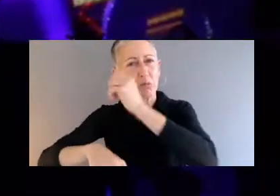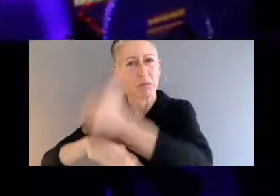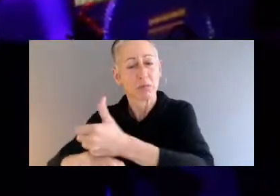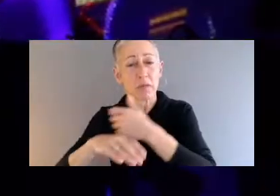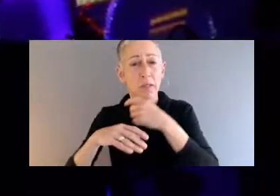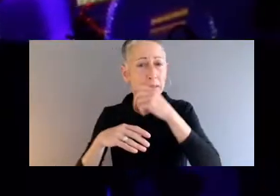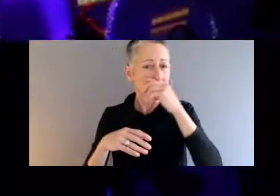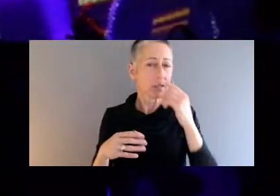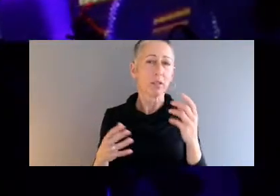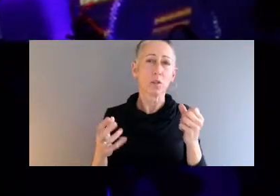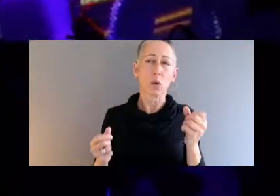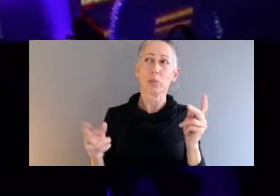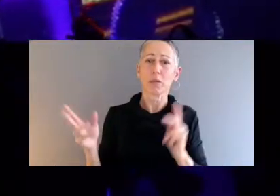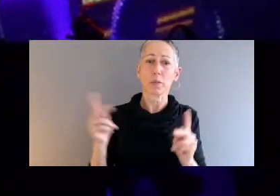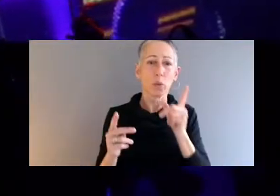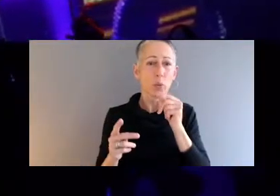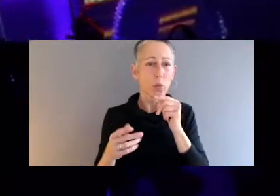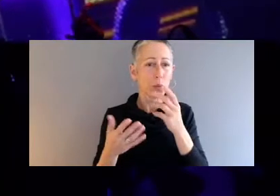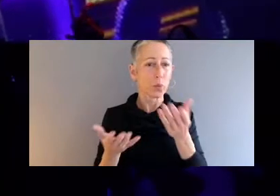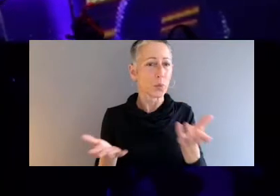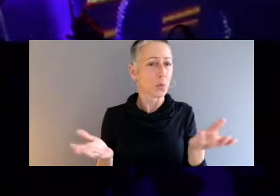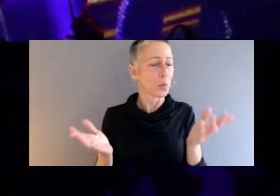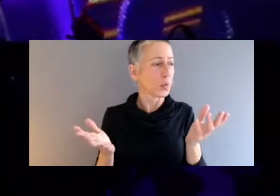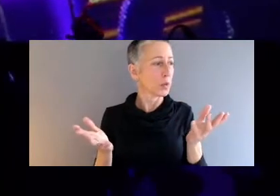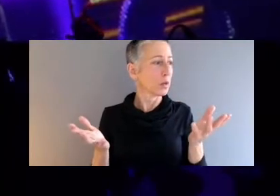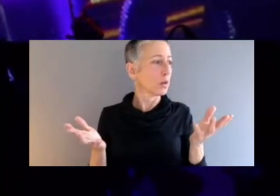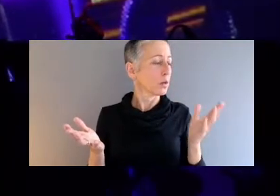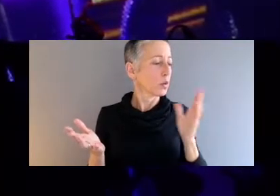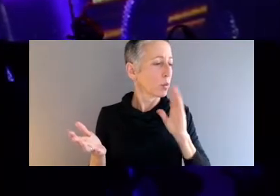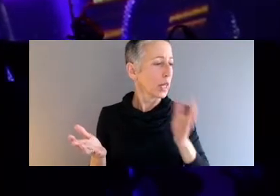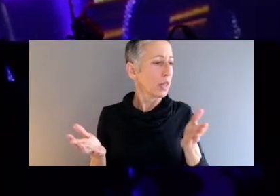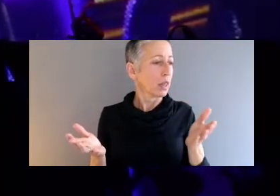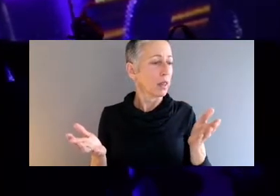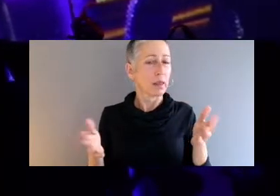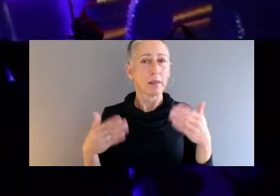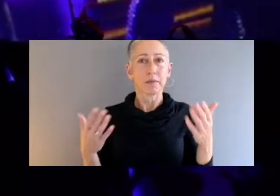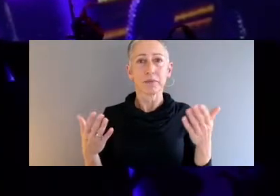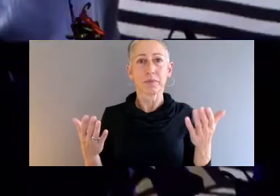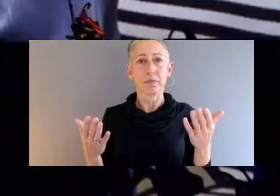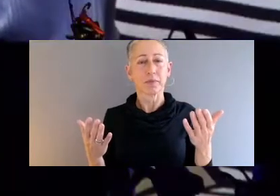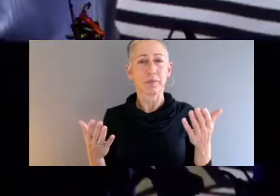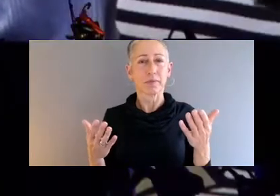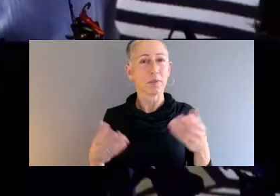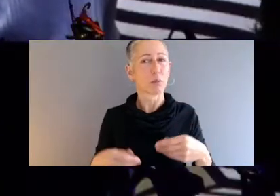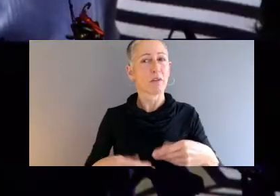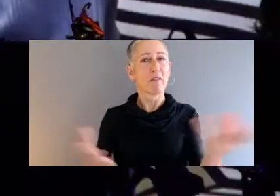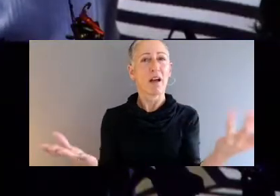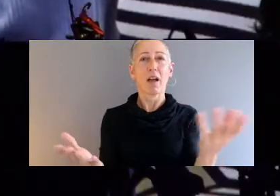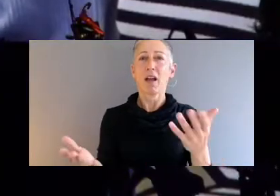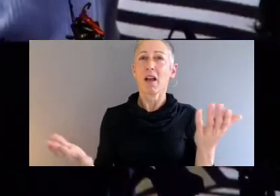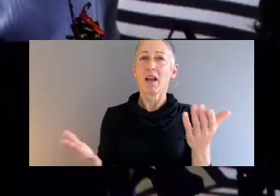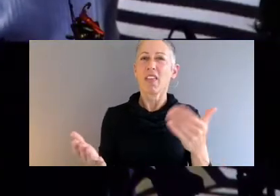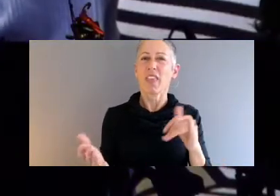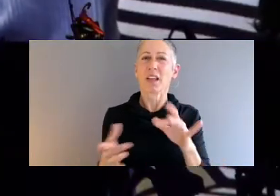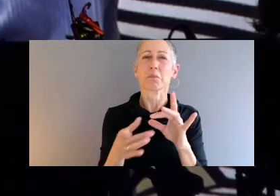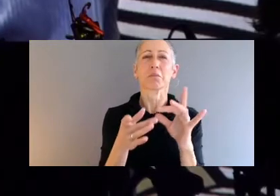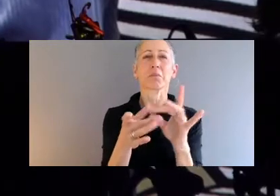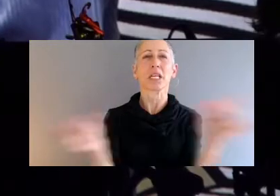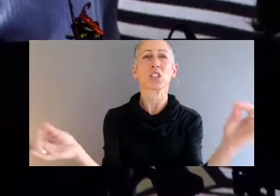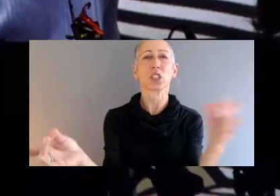of also like showing, like giving that same kind of message of empowerment and like, you know, sort of